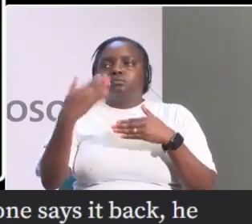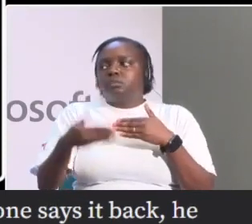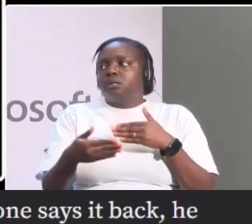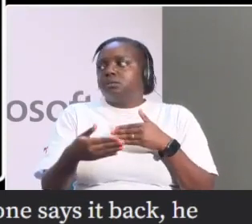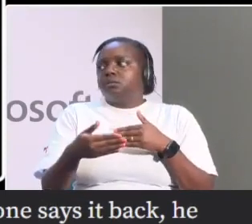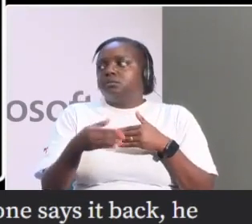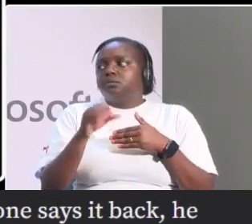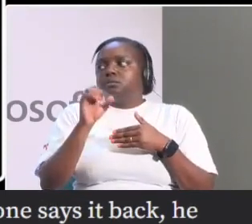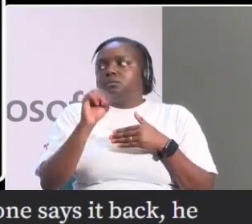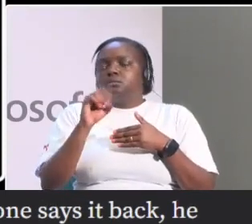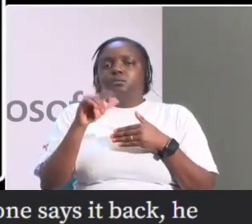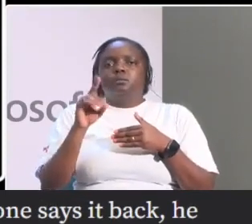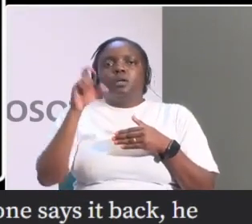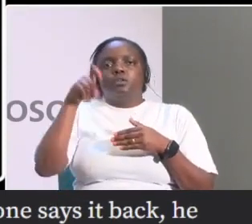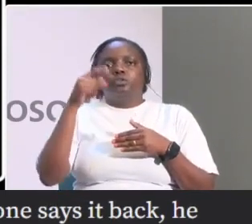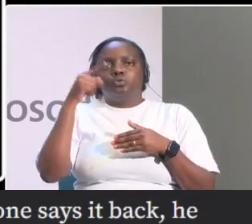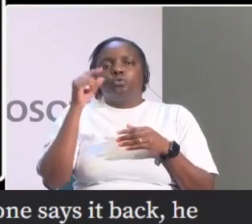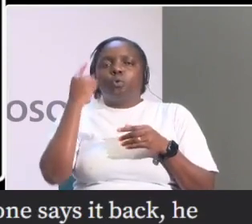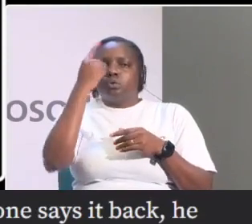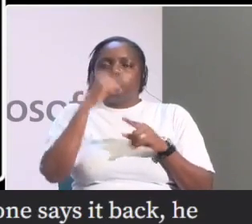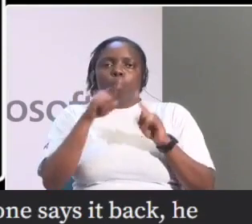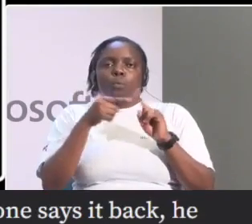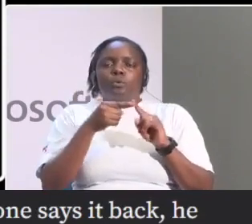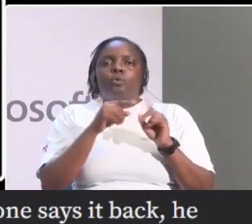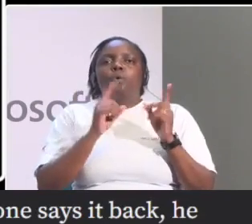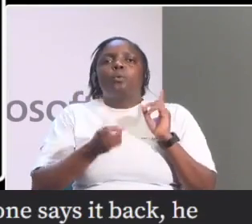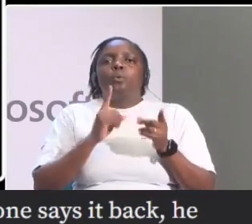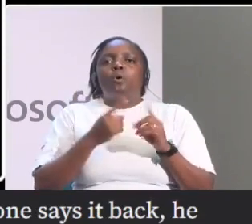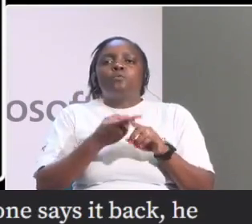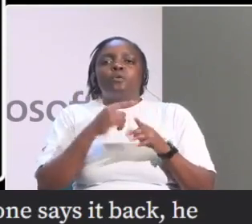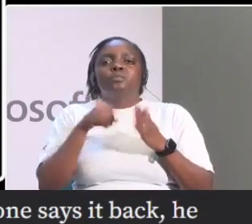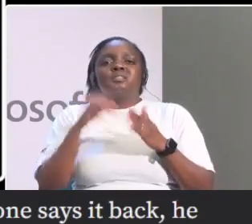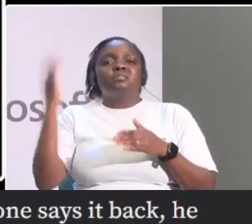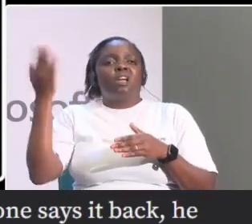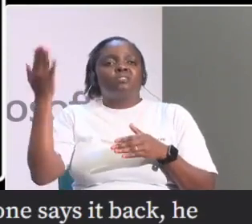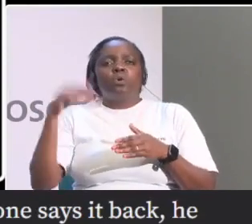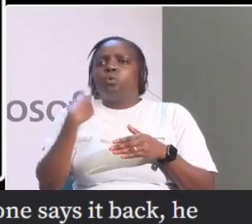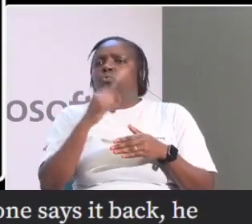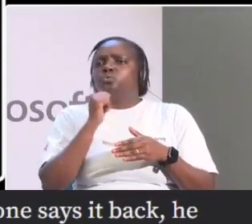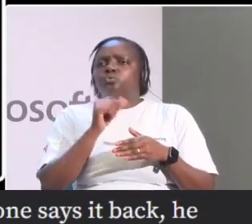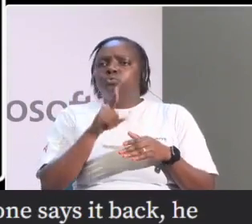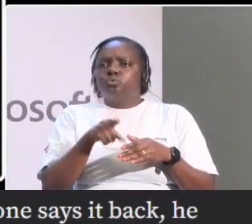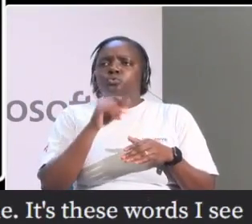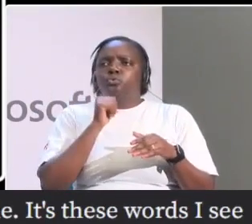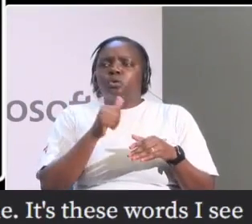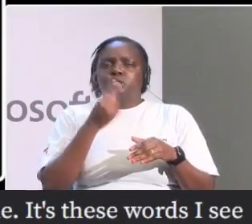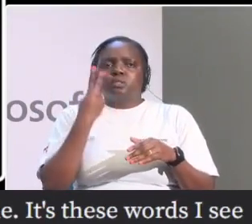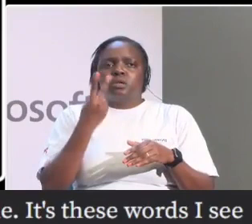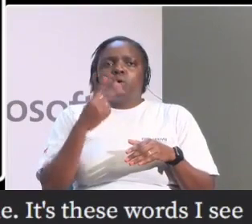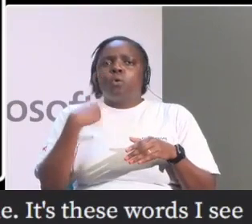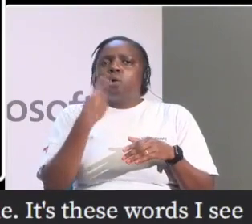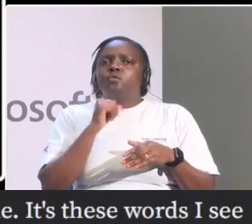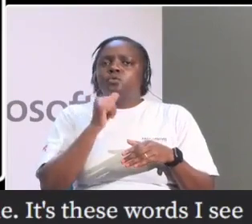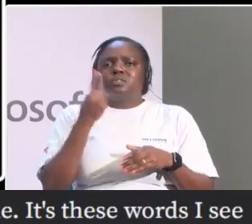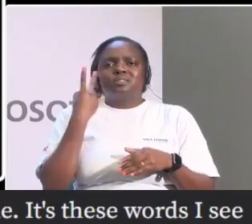slide, I just want you to consider, when you walk away from this lecture, who don't you see? Who haven't you seen?